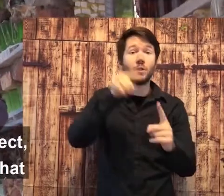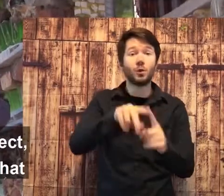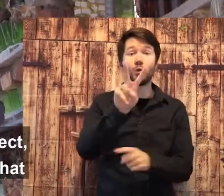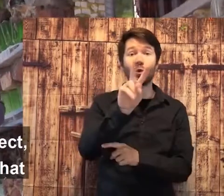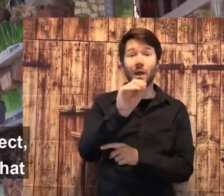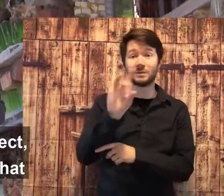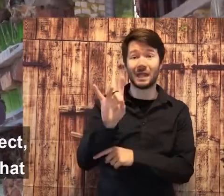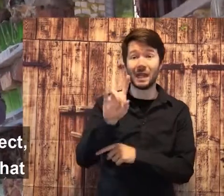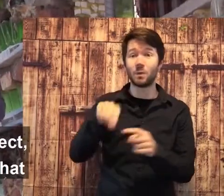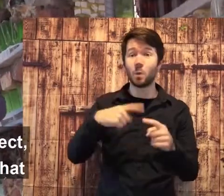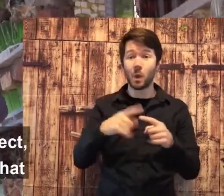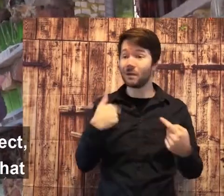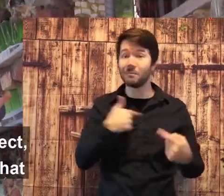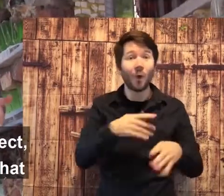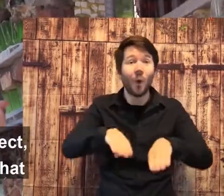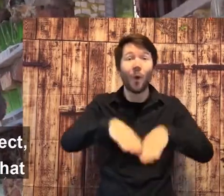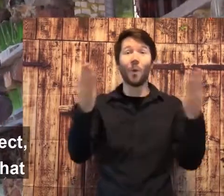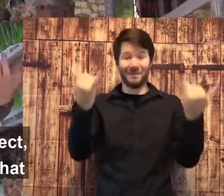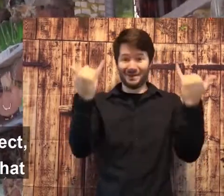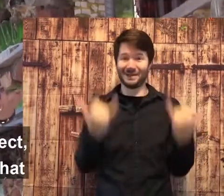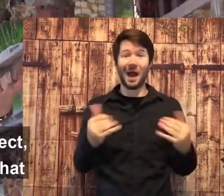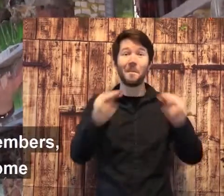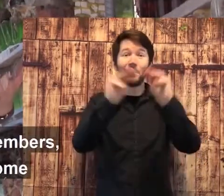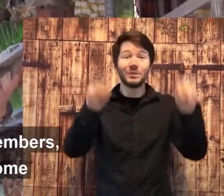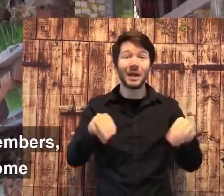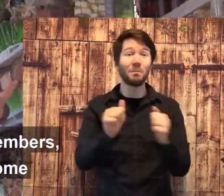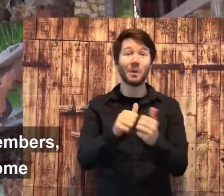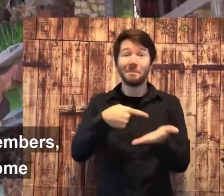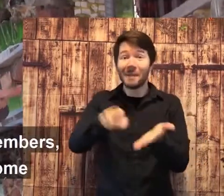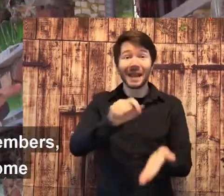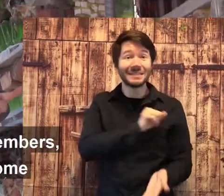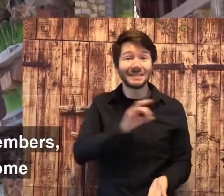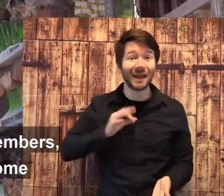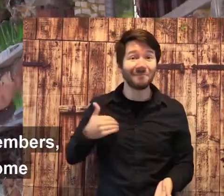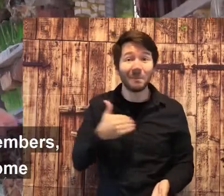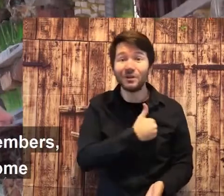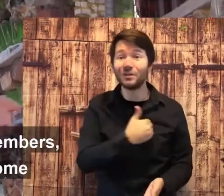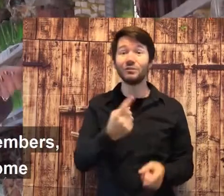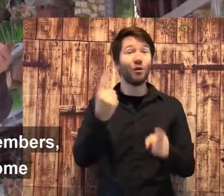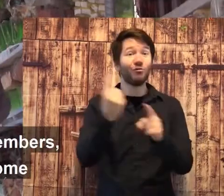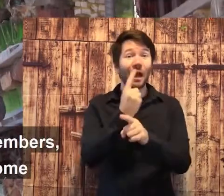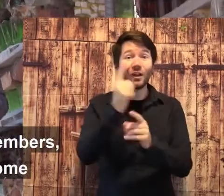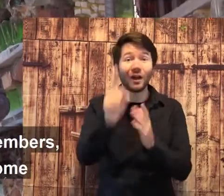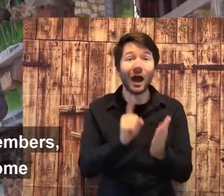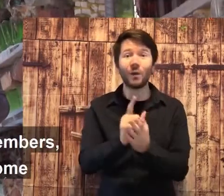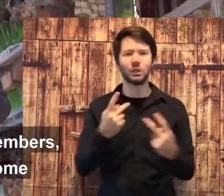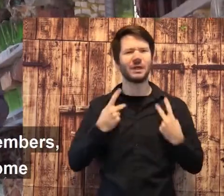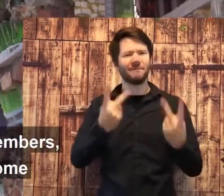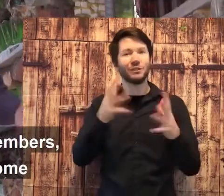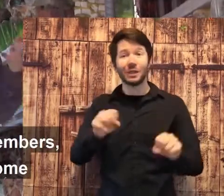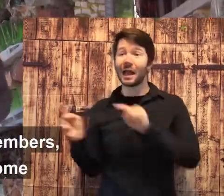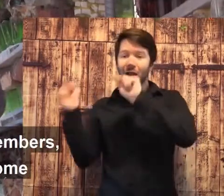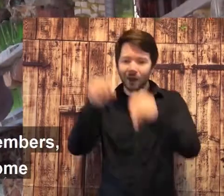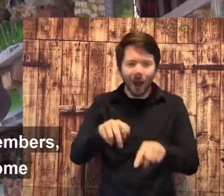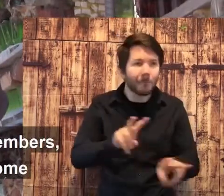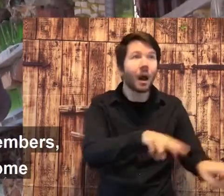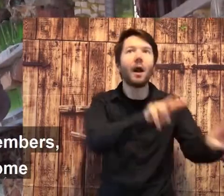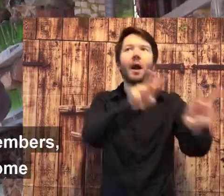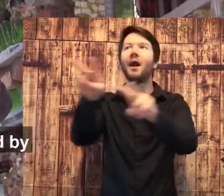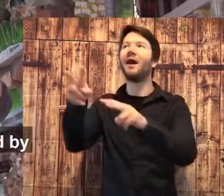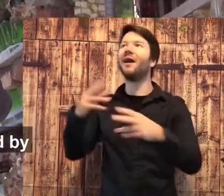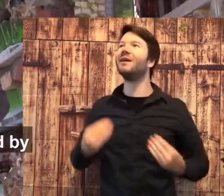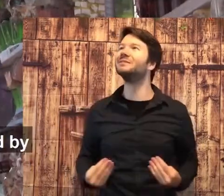until 2008, when we opened in the way that we are now, as a museum with paid staff members and regular hours, where visitors